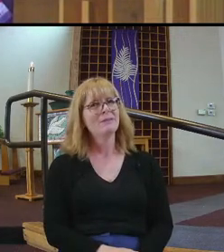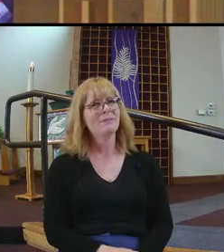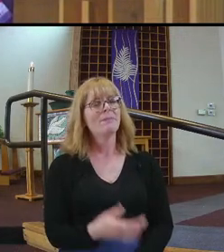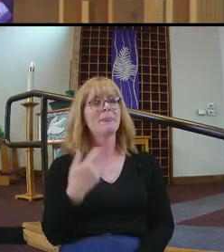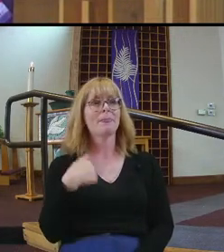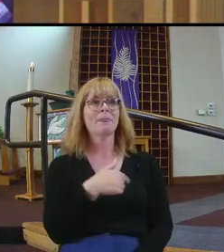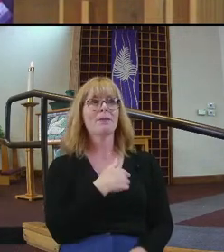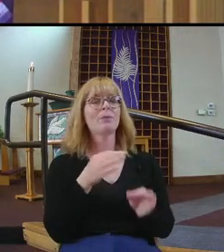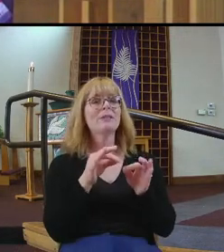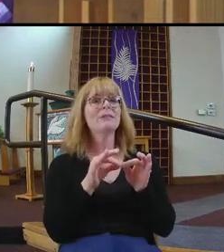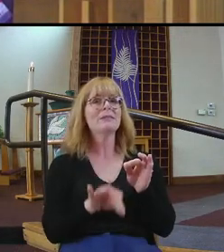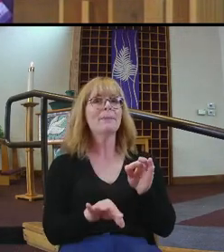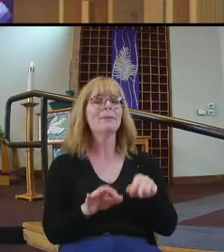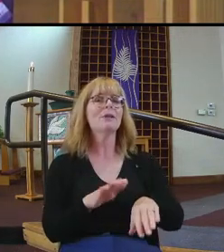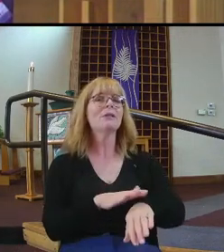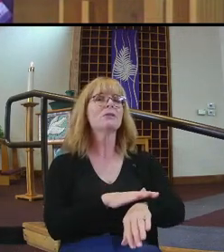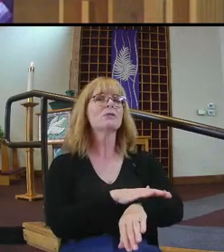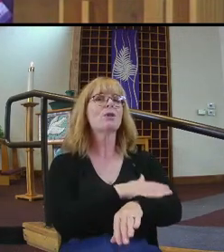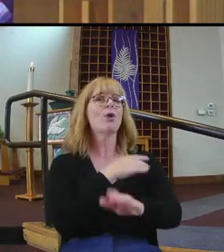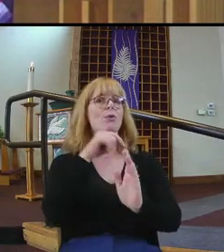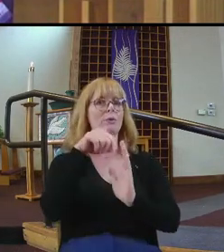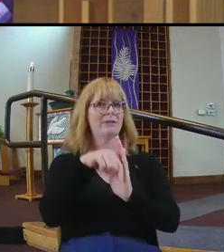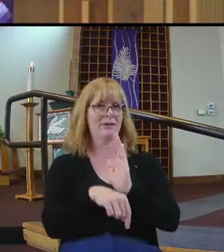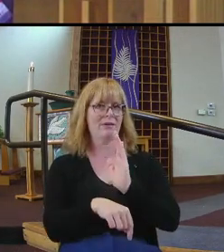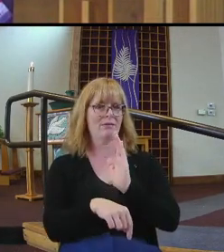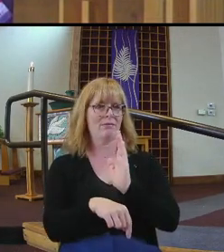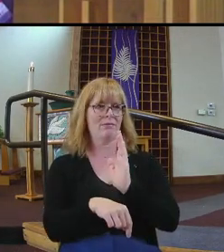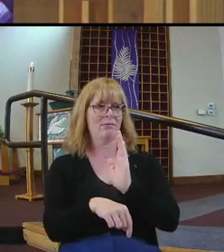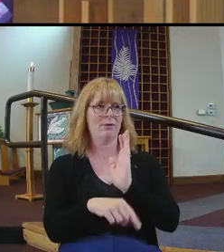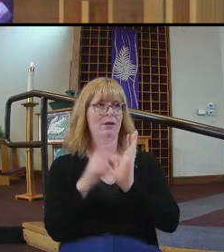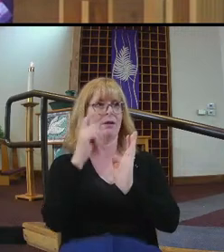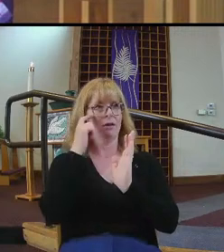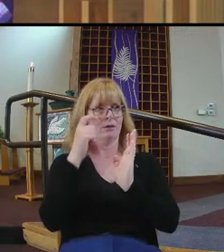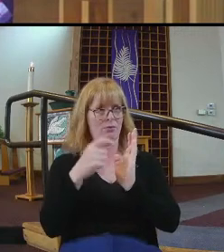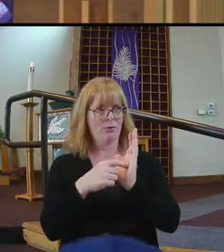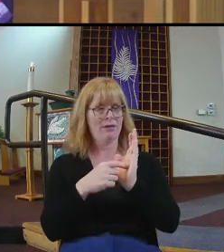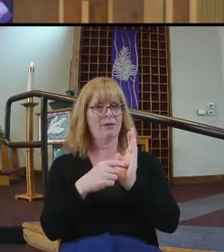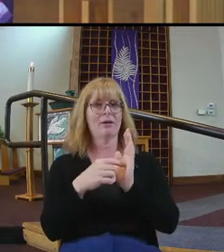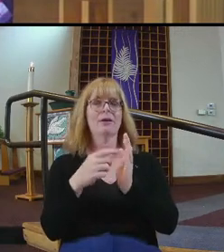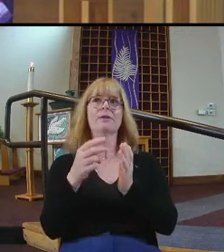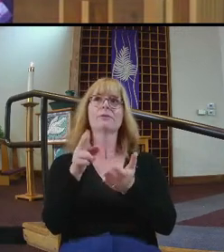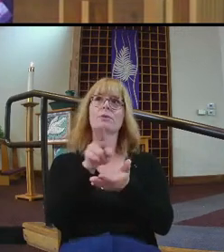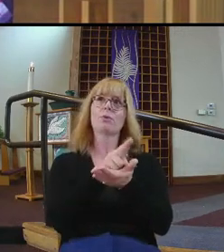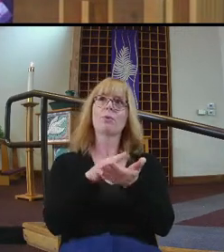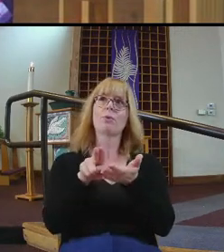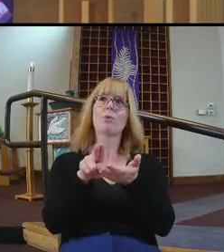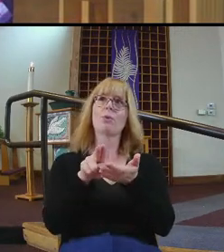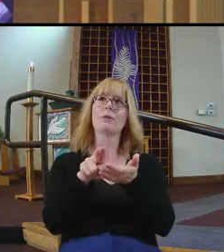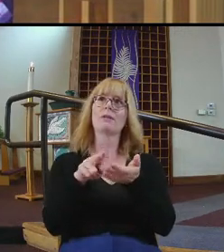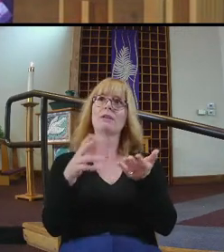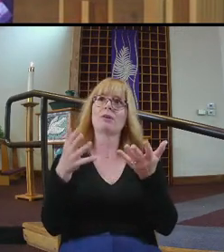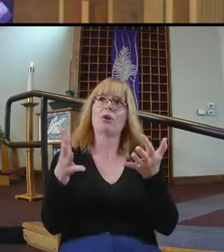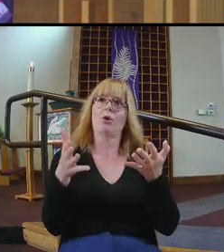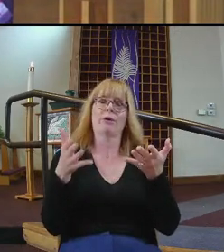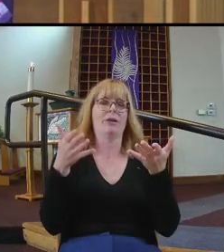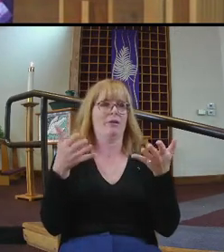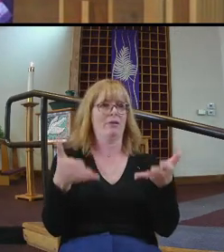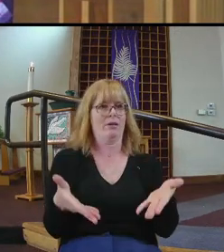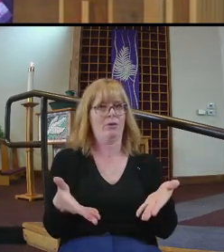We simply slowed down and recognized the holiness that was already there.